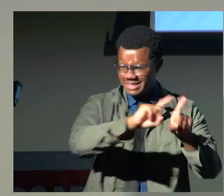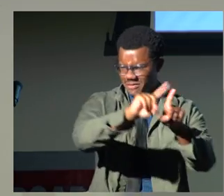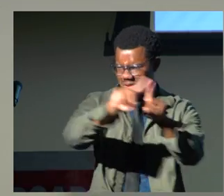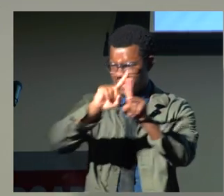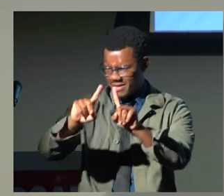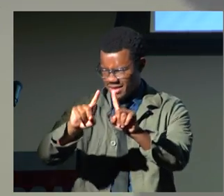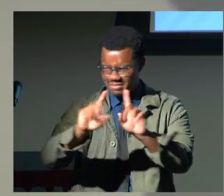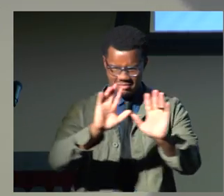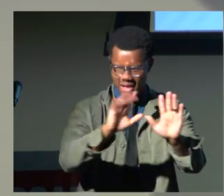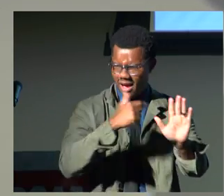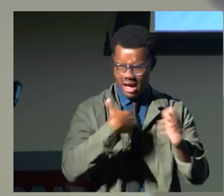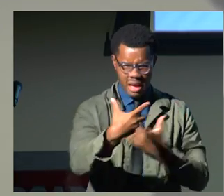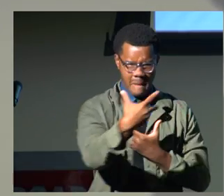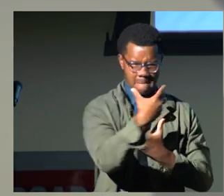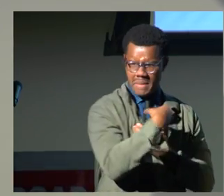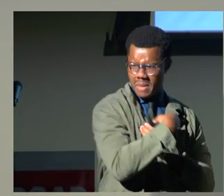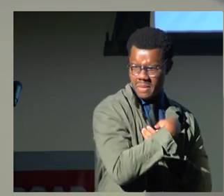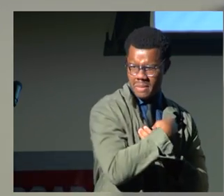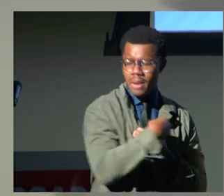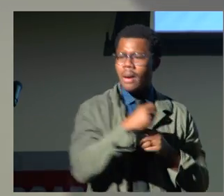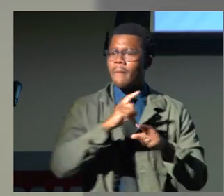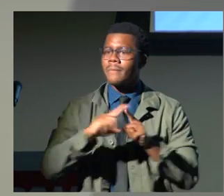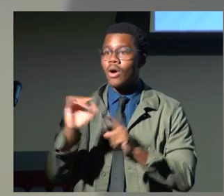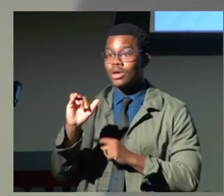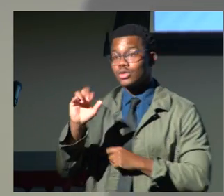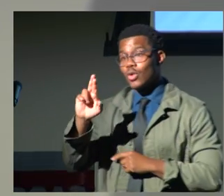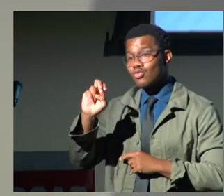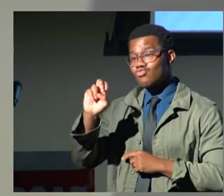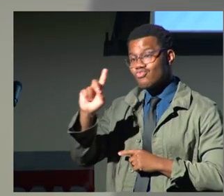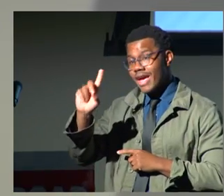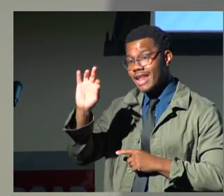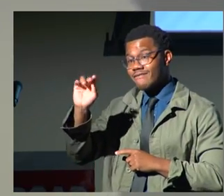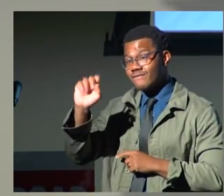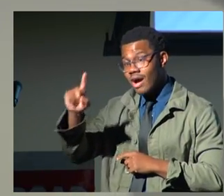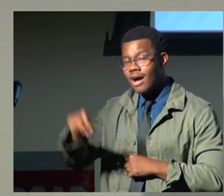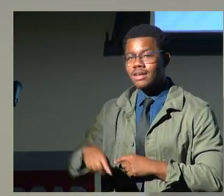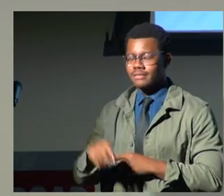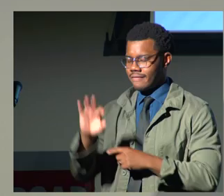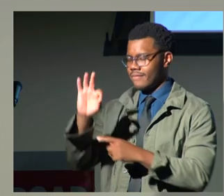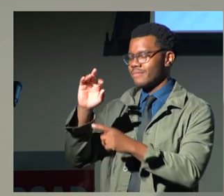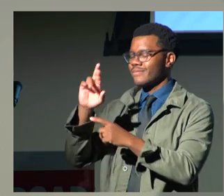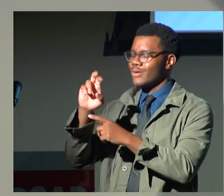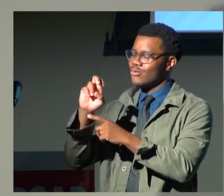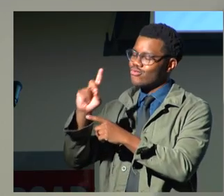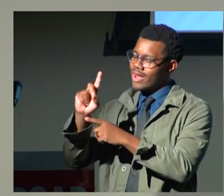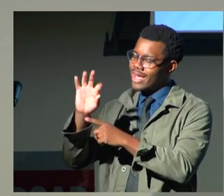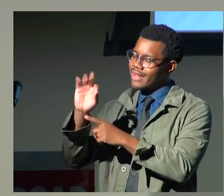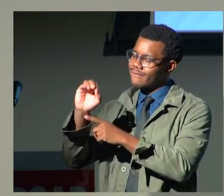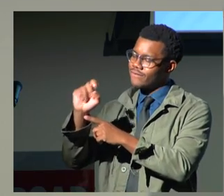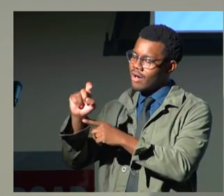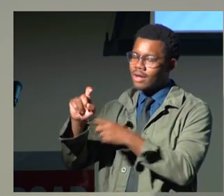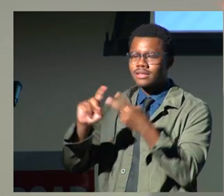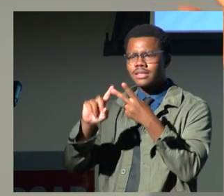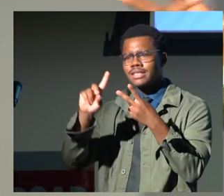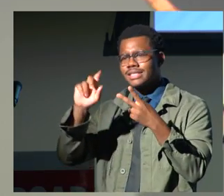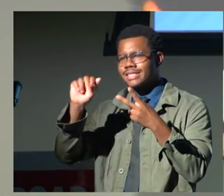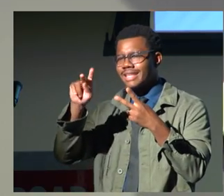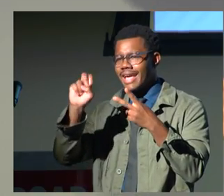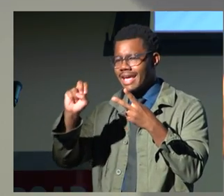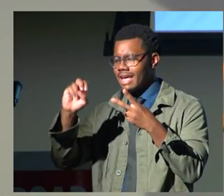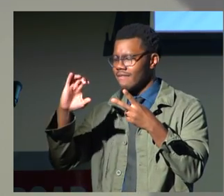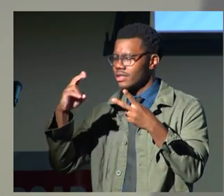good as Red Fox, or Dave Chappelle, you know, as good as Leonardo